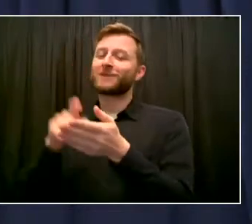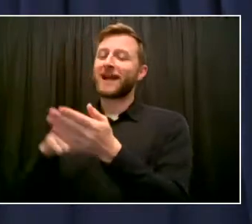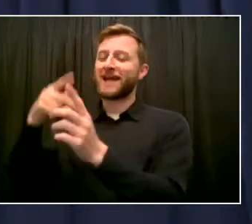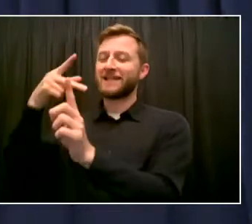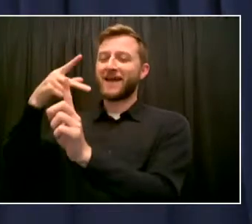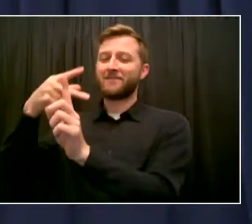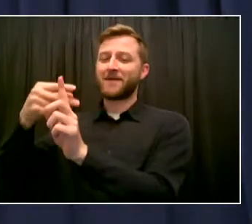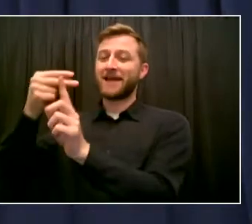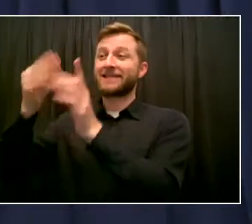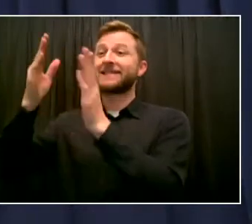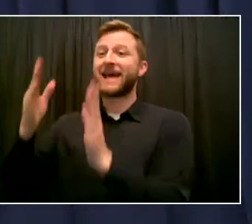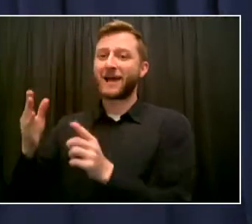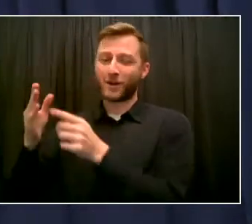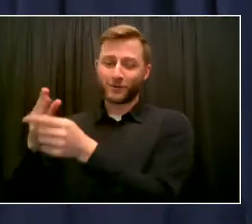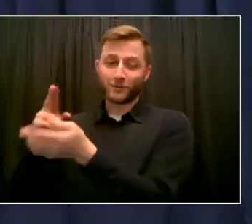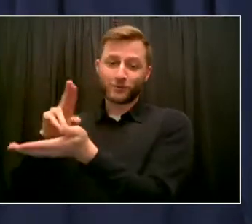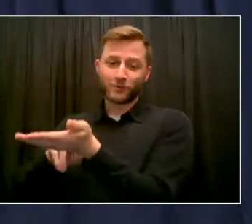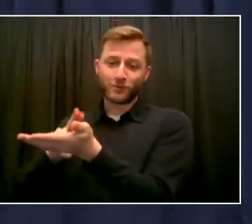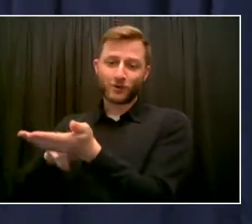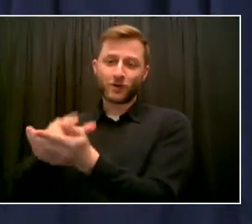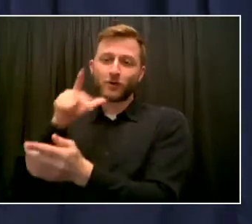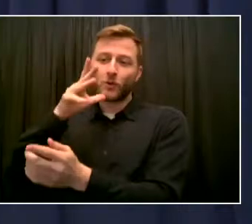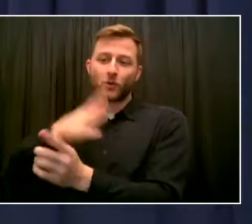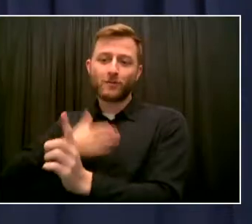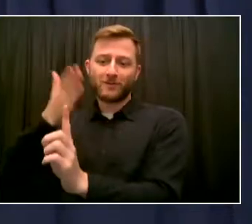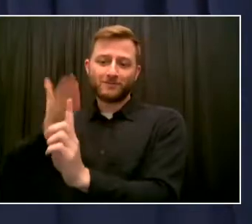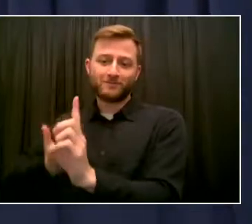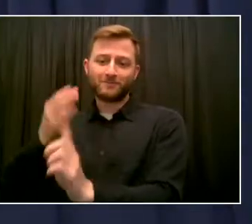Sabrina, our nurse here.